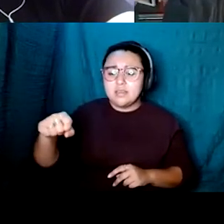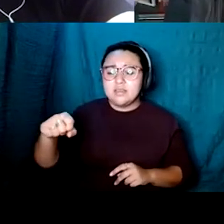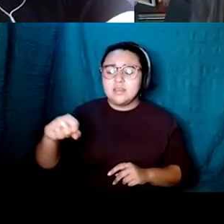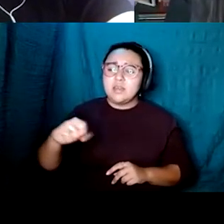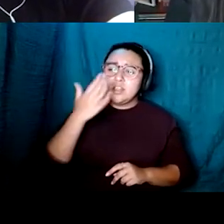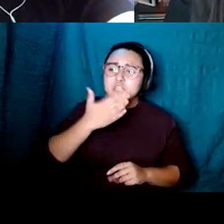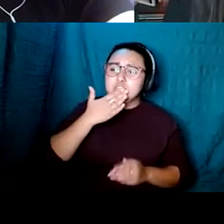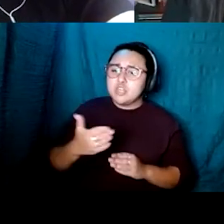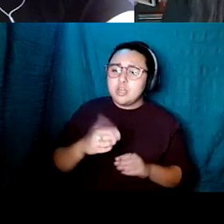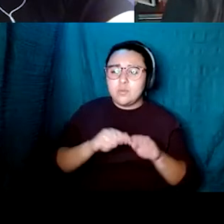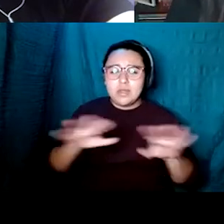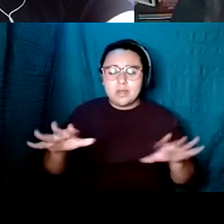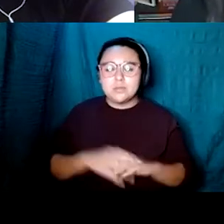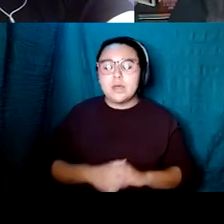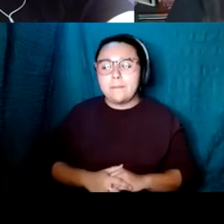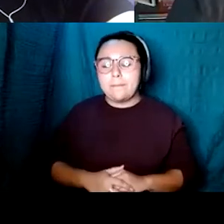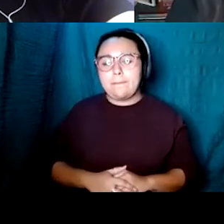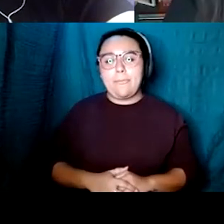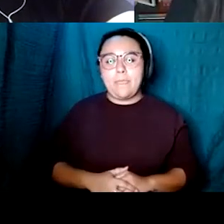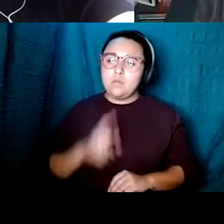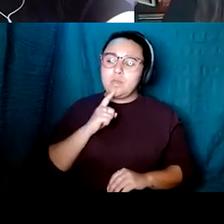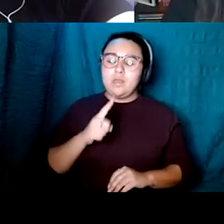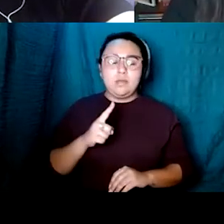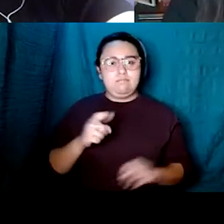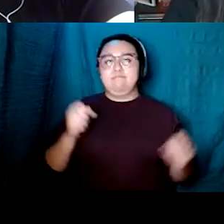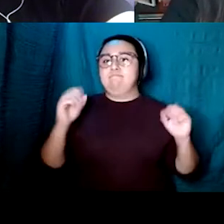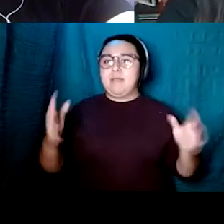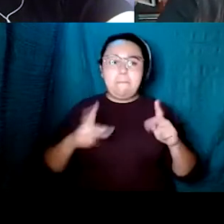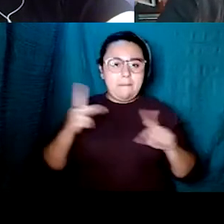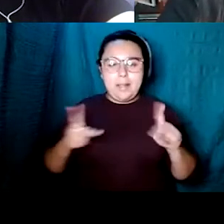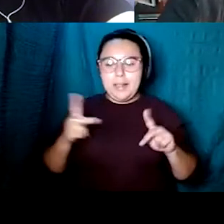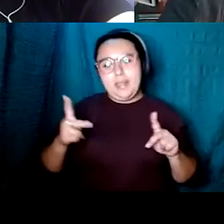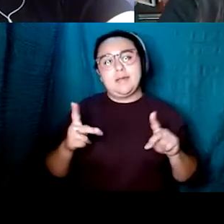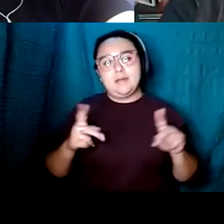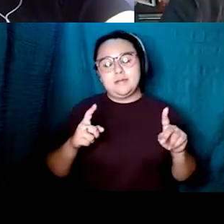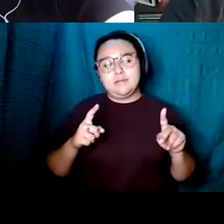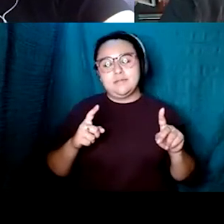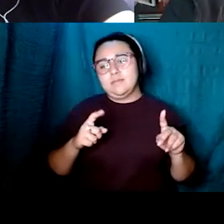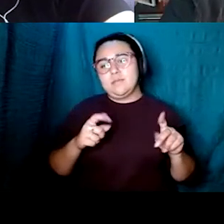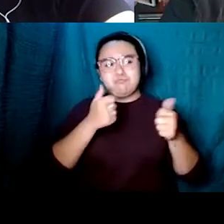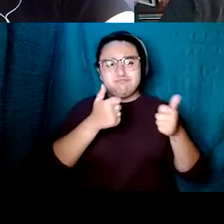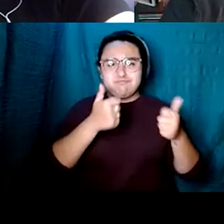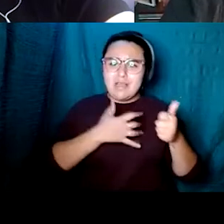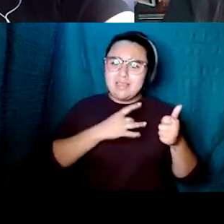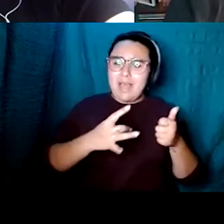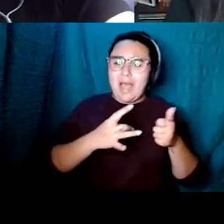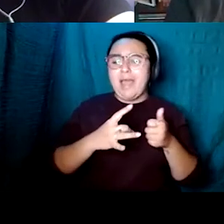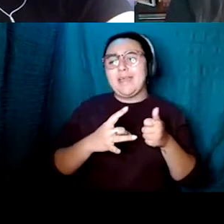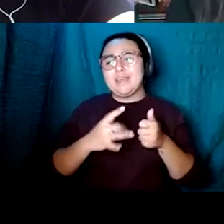and there's just this tidal wave of great of goodness and people loving it,